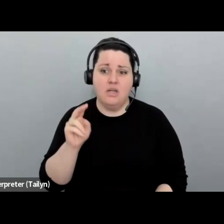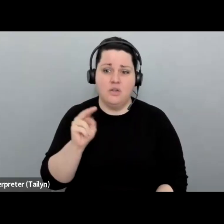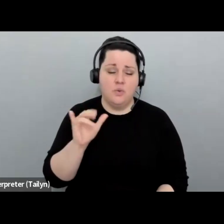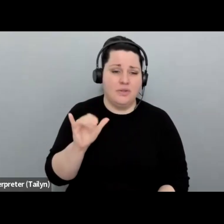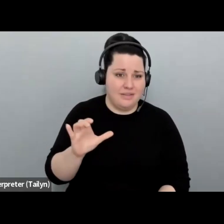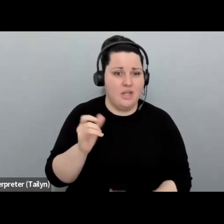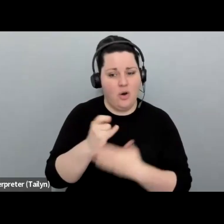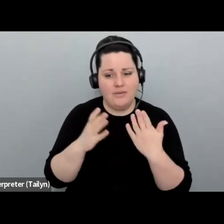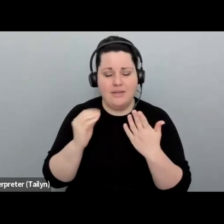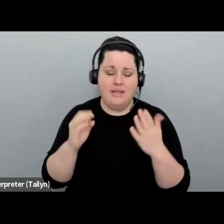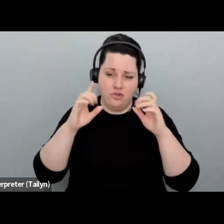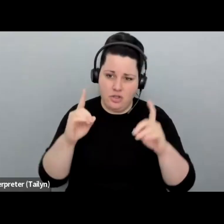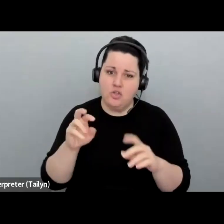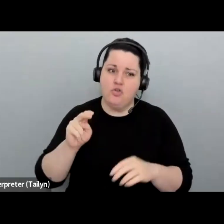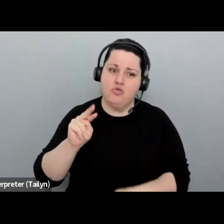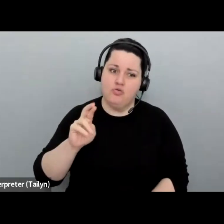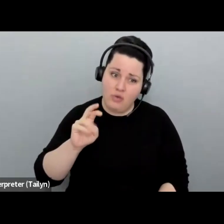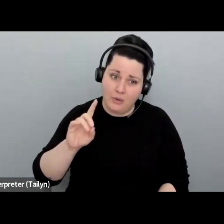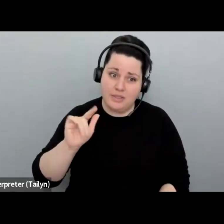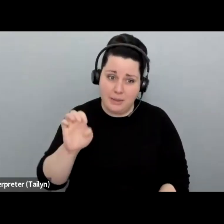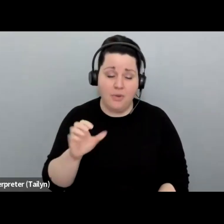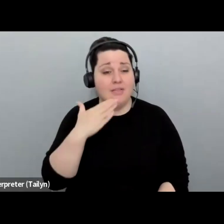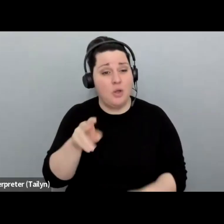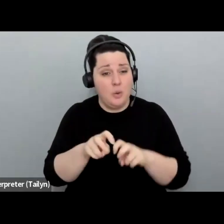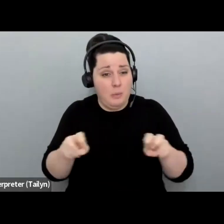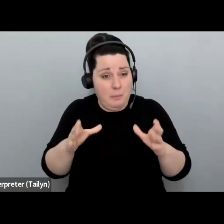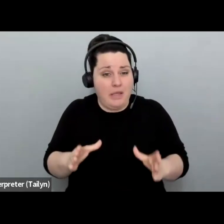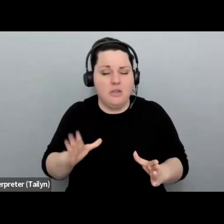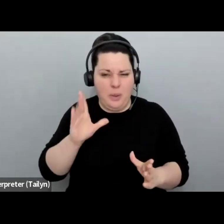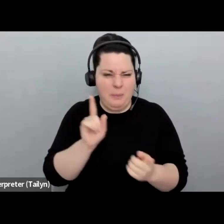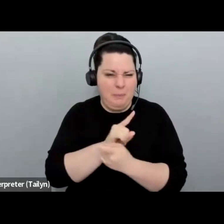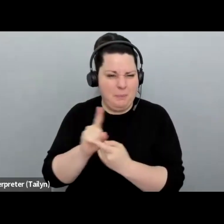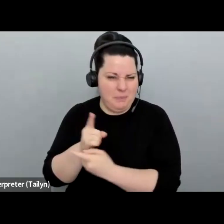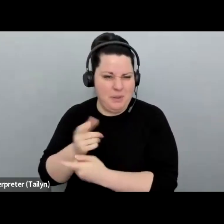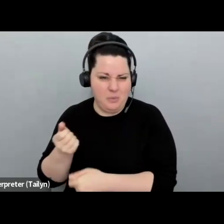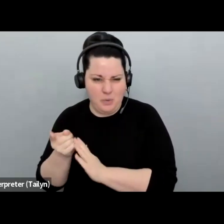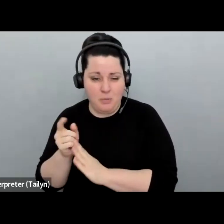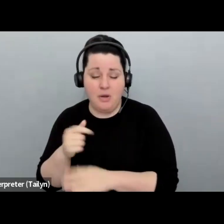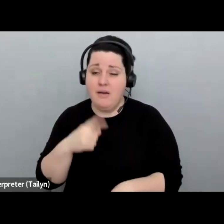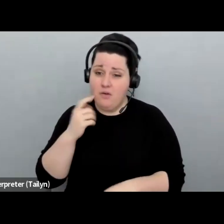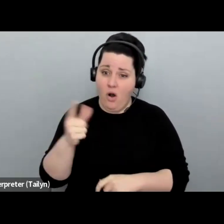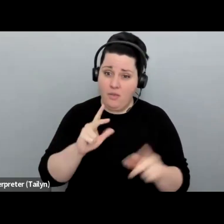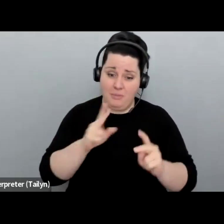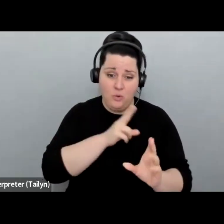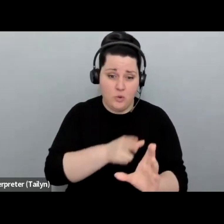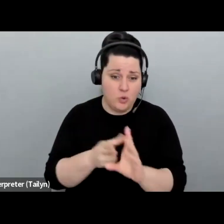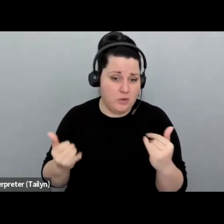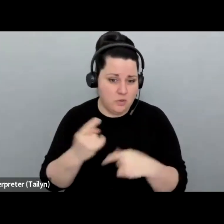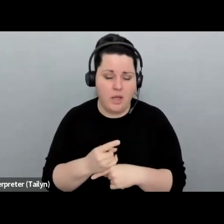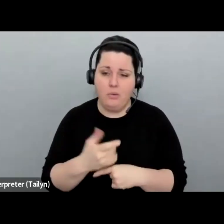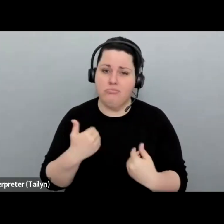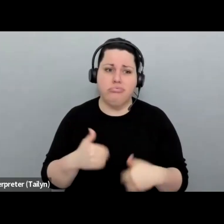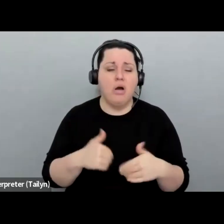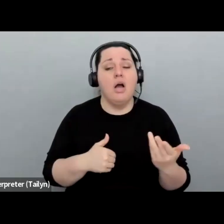Education Roundtable. And most importantly, thank you to our panelists who you will meet in a moment, and to all of you who are joining. It is never lost